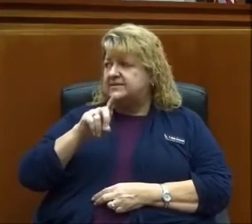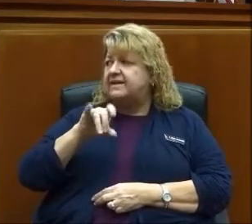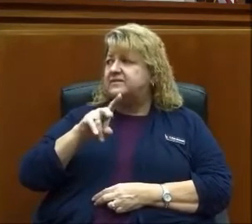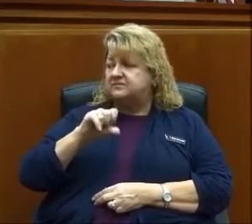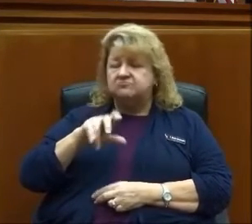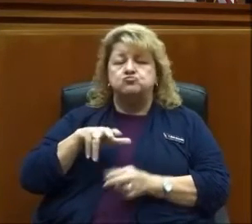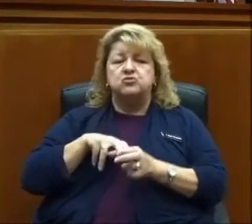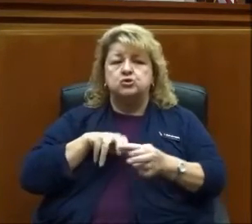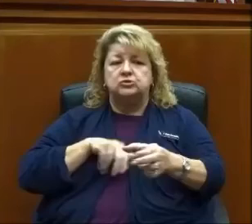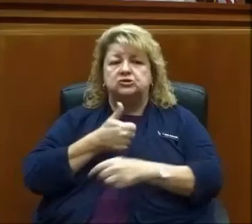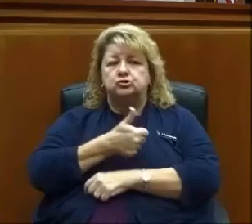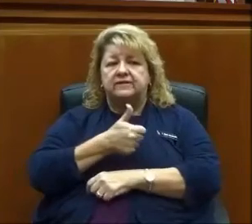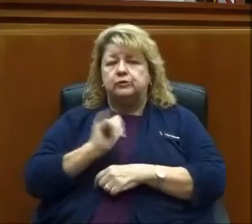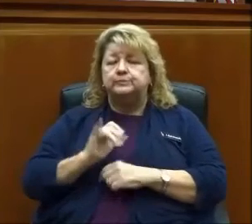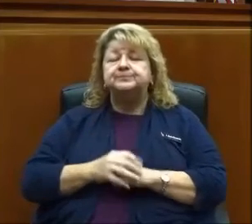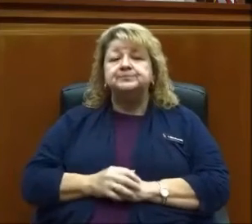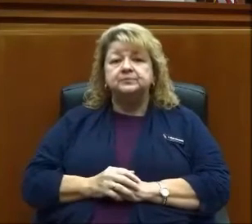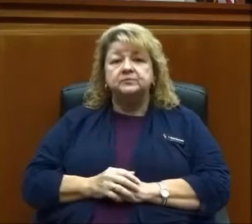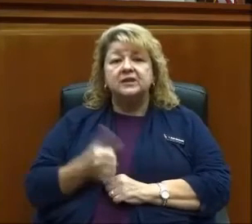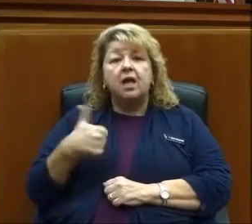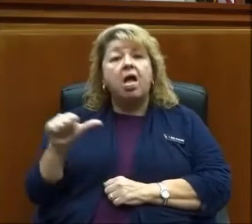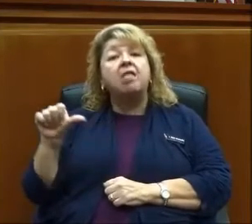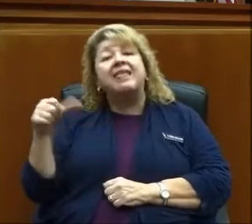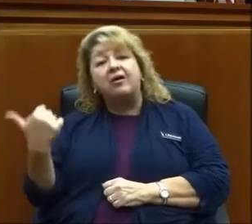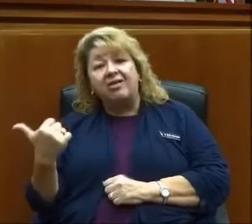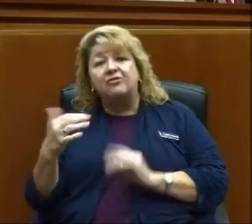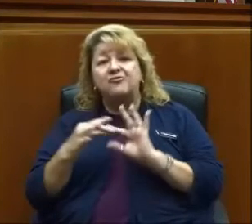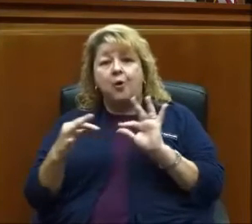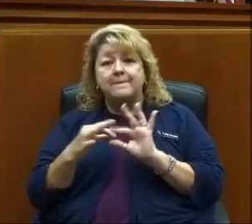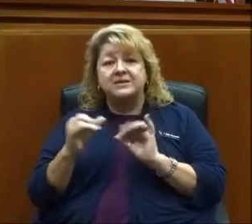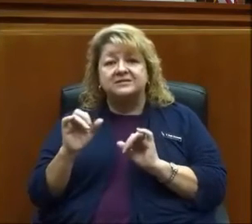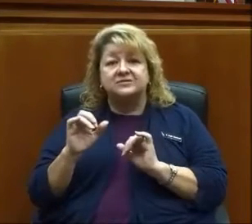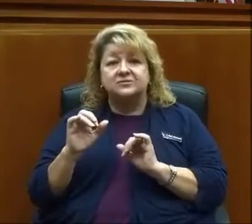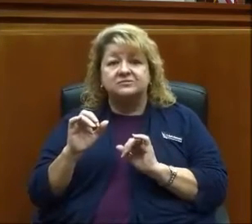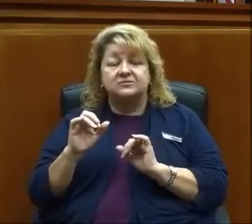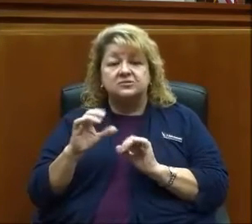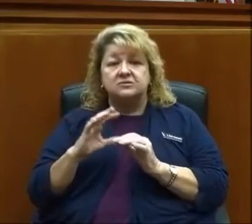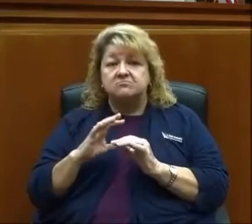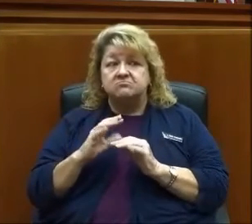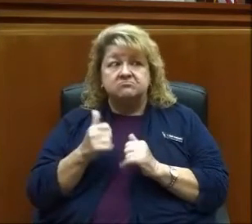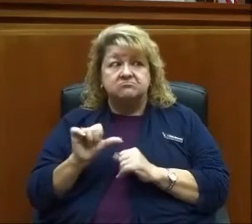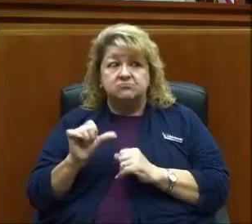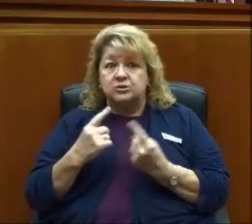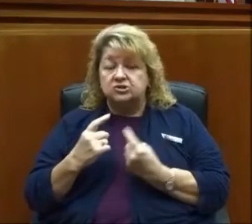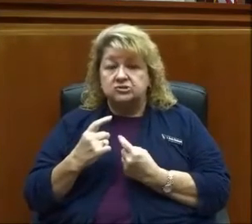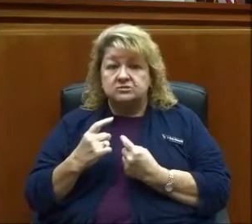Do you have any other comments, questions from Bessie members? Seeing none, do we have any